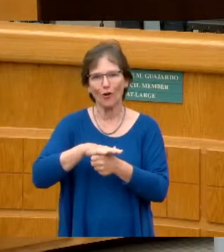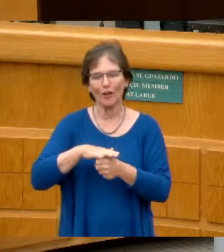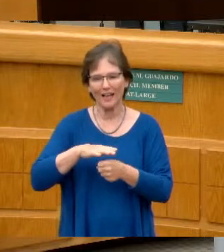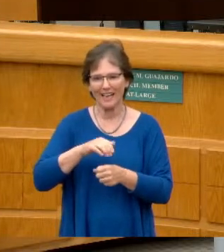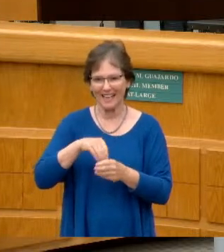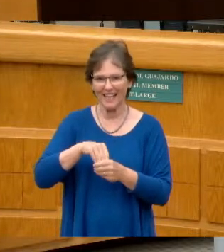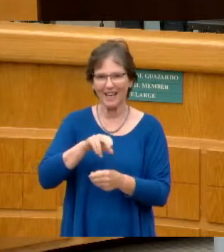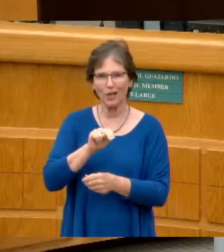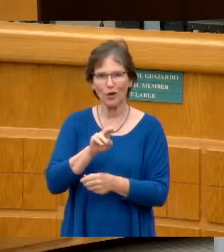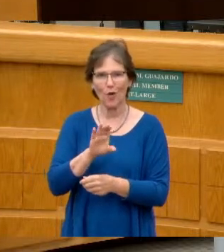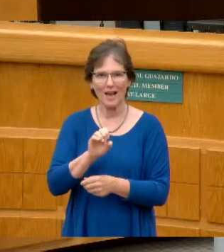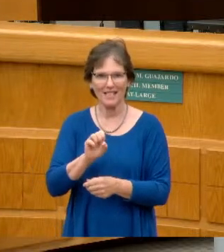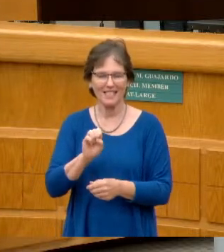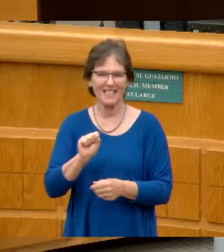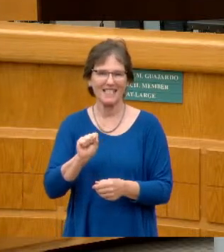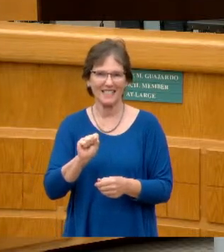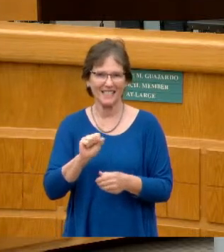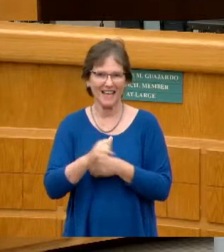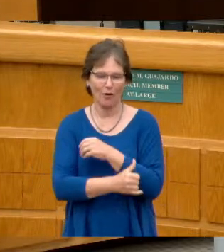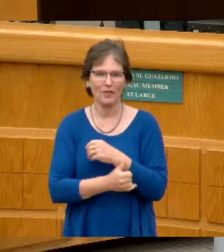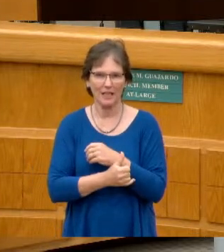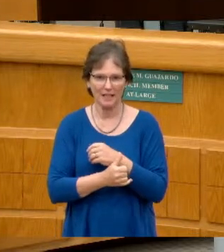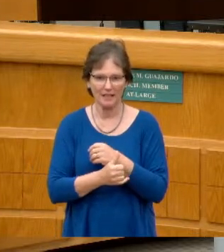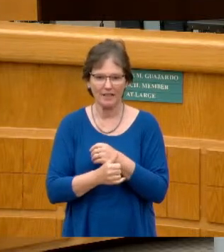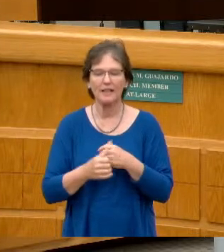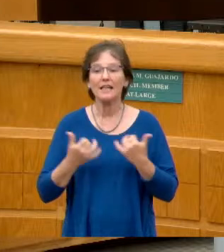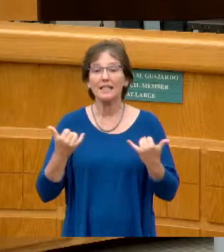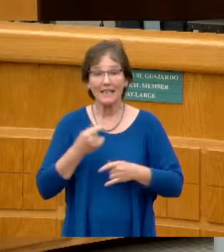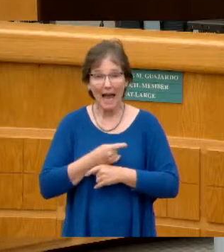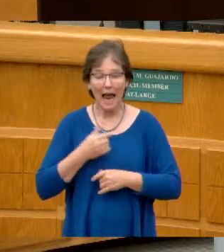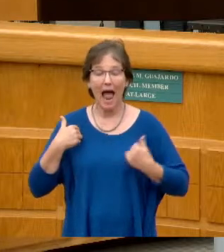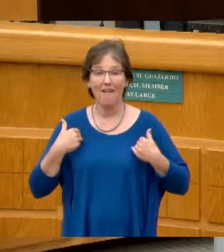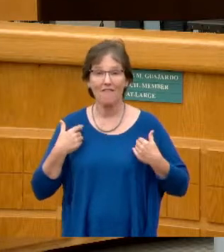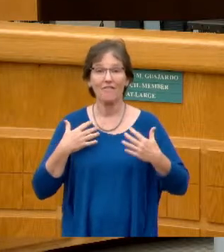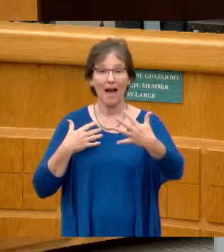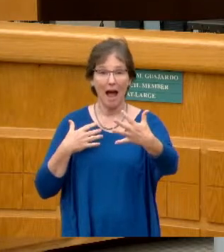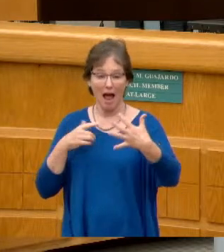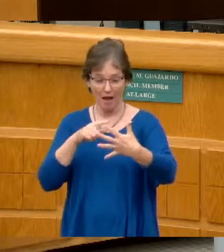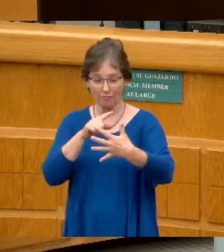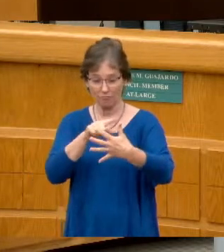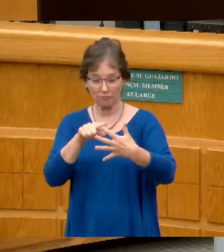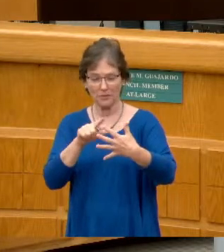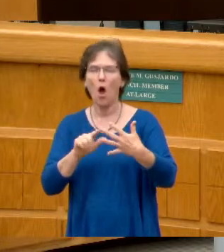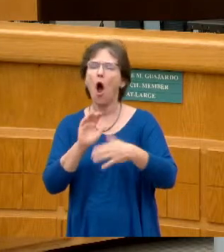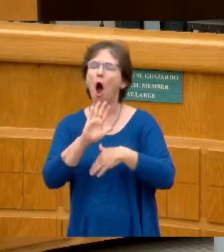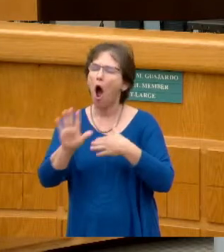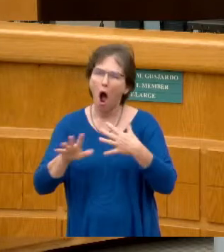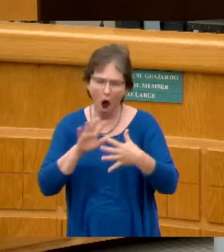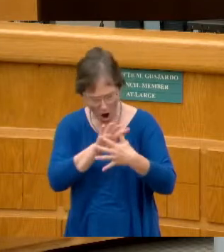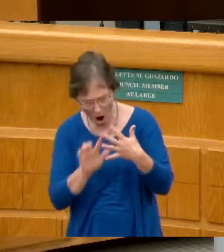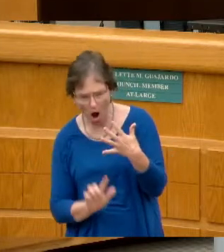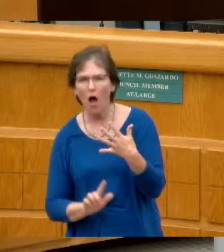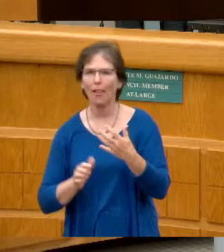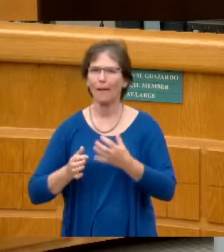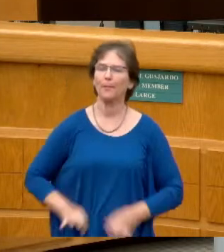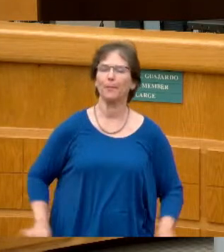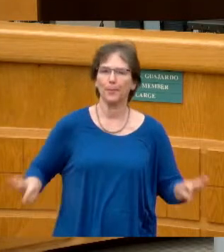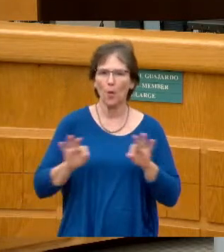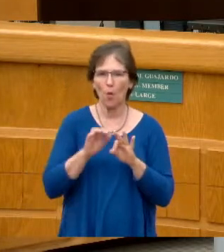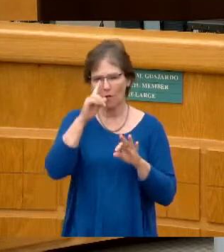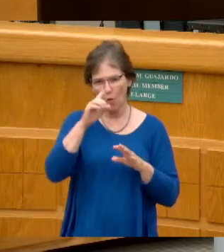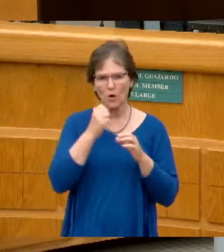27th, 2020, I want to rejoice in one important statistic that Director Rodriguez went over, and that is we have